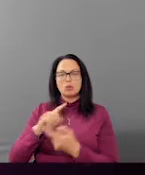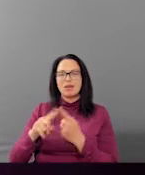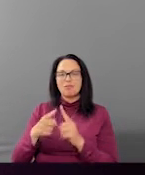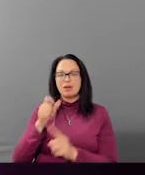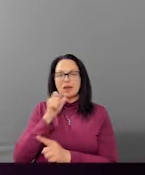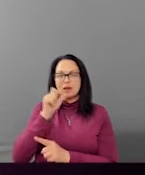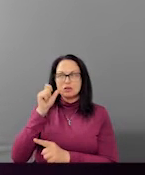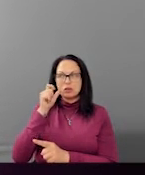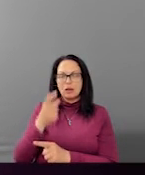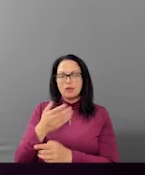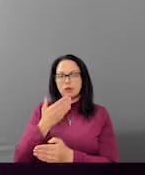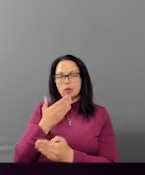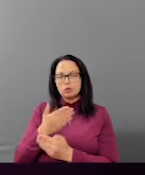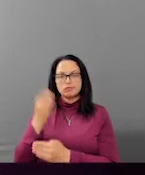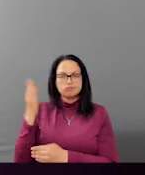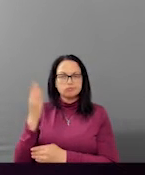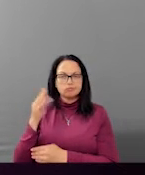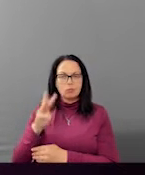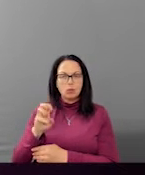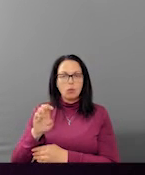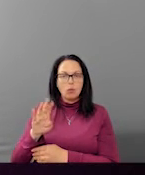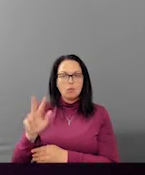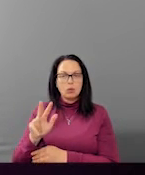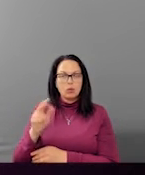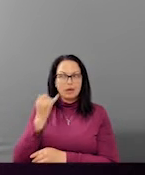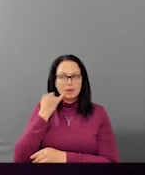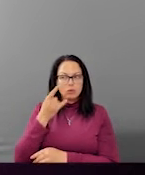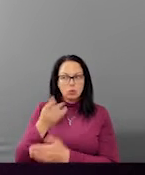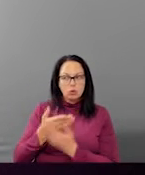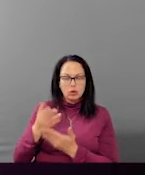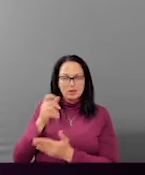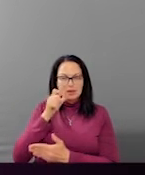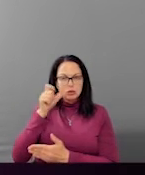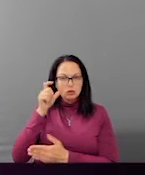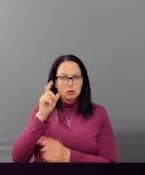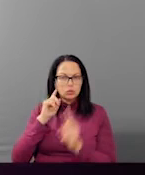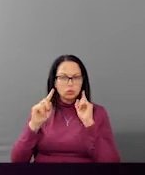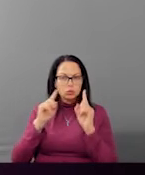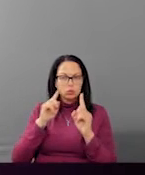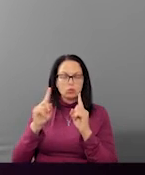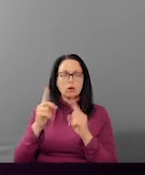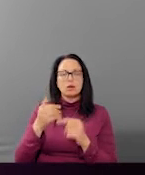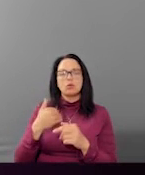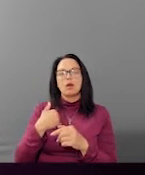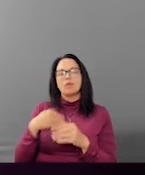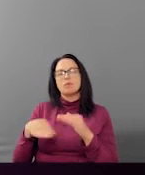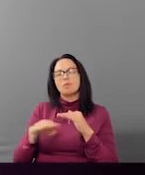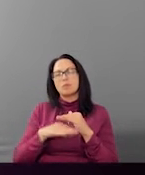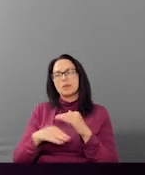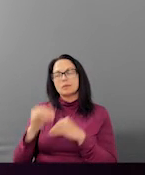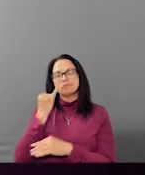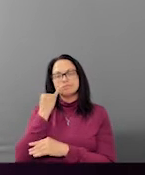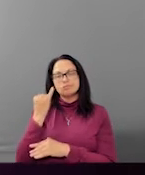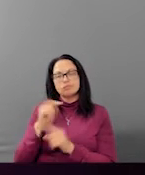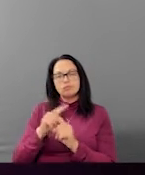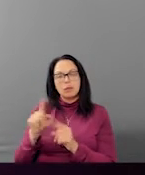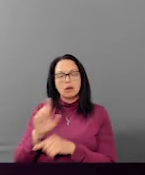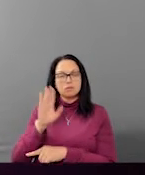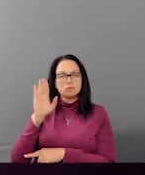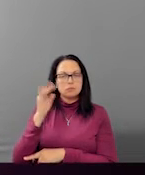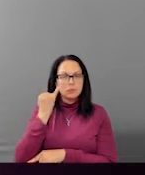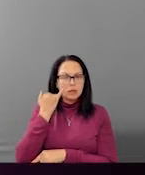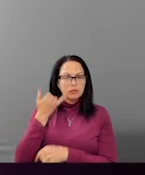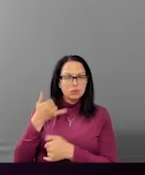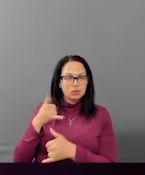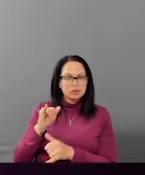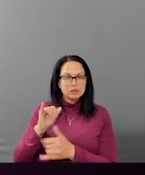gave a really good talk about Web3. So I know if you were here yesterday, you've heard it at least. You kind of have the basic idea, but raise your hand if you're still